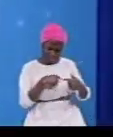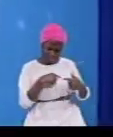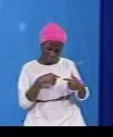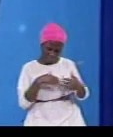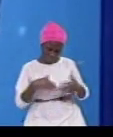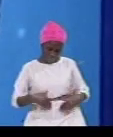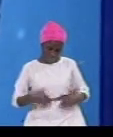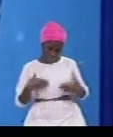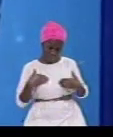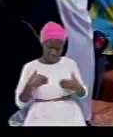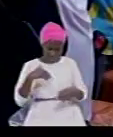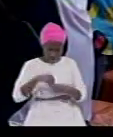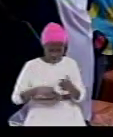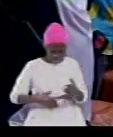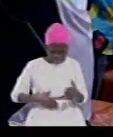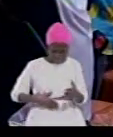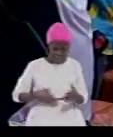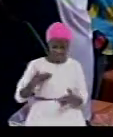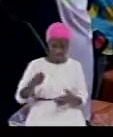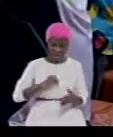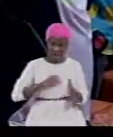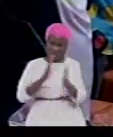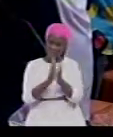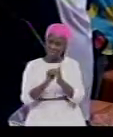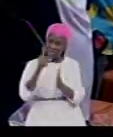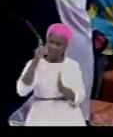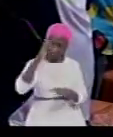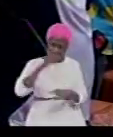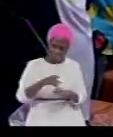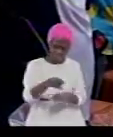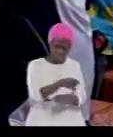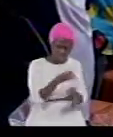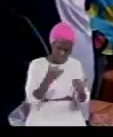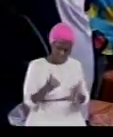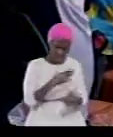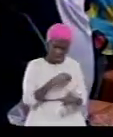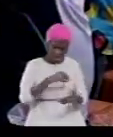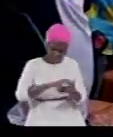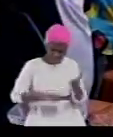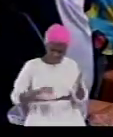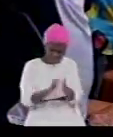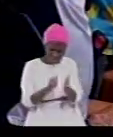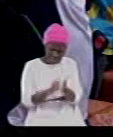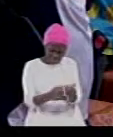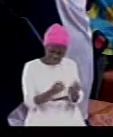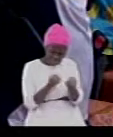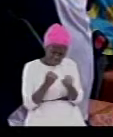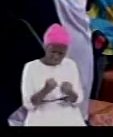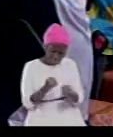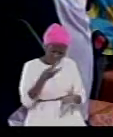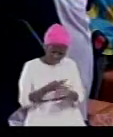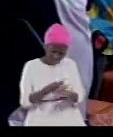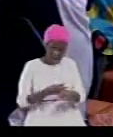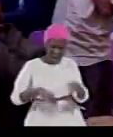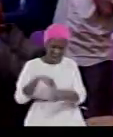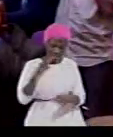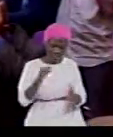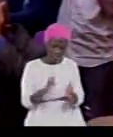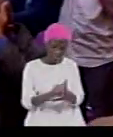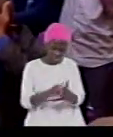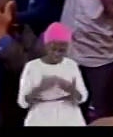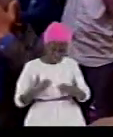side, I pray, Lord, you touch them right now and remove that hardness in that part of the body in Jesus'